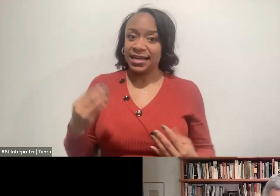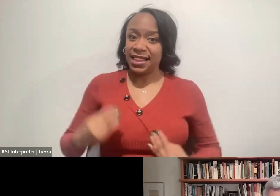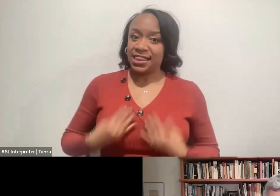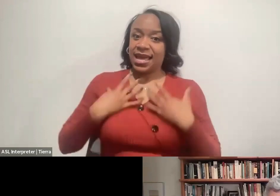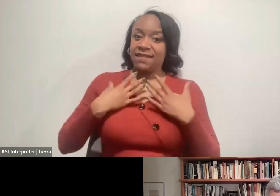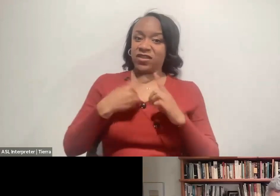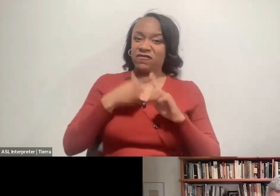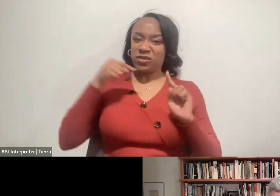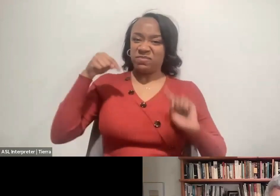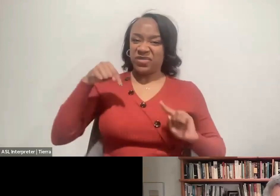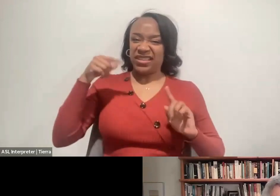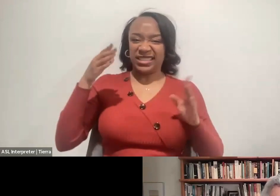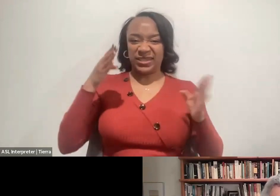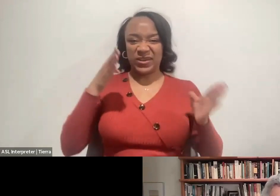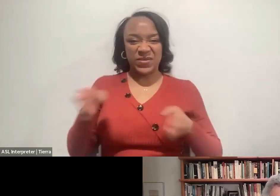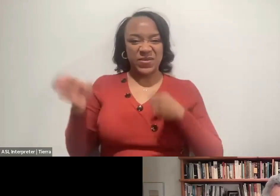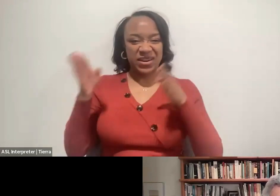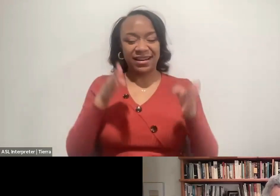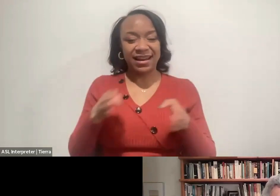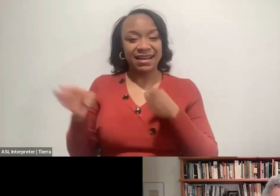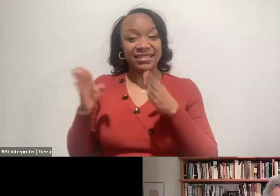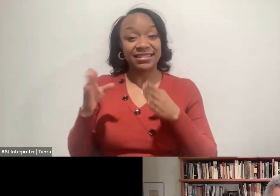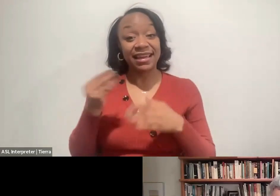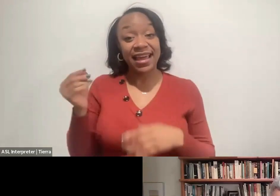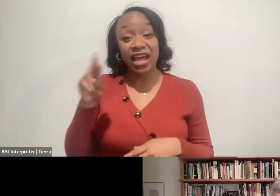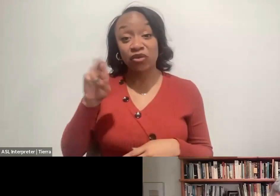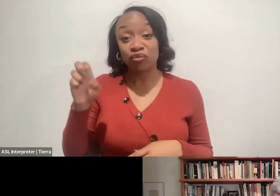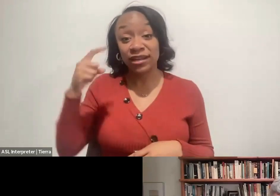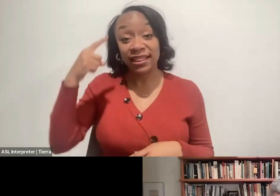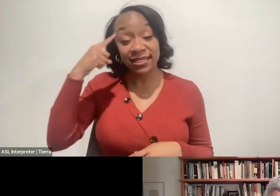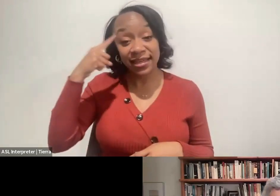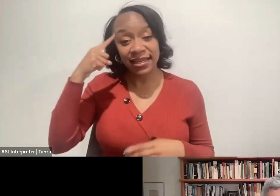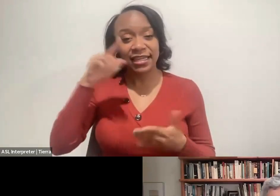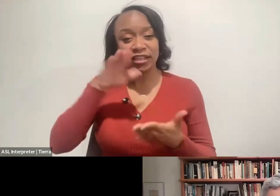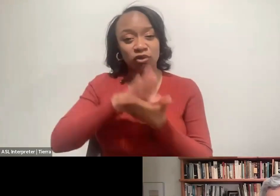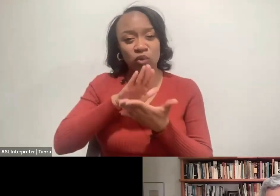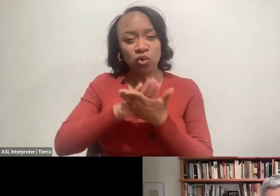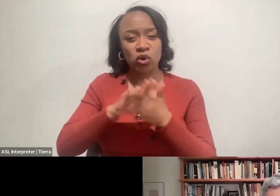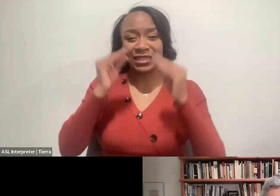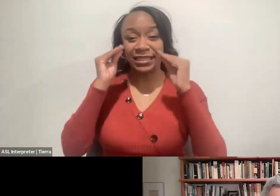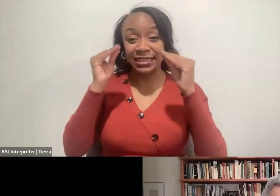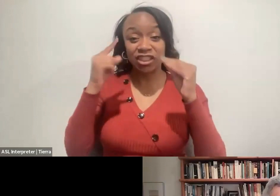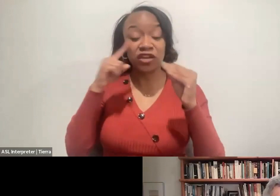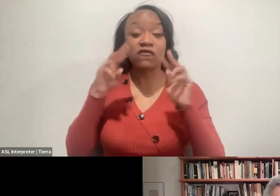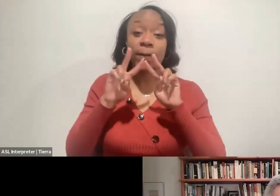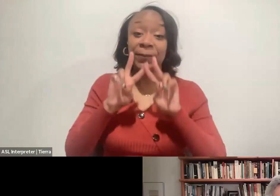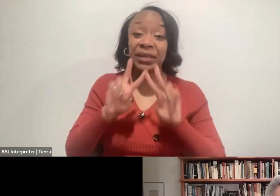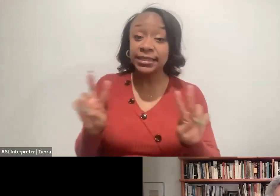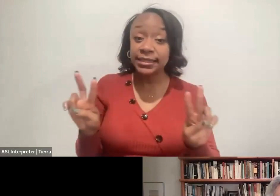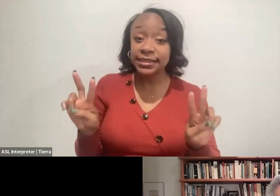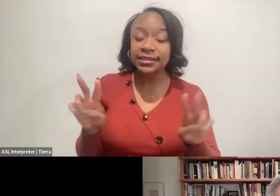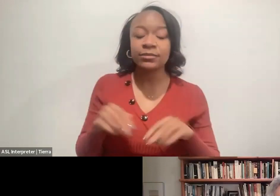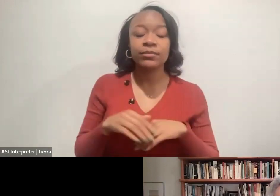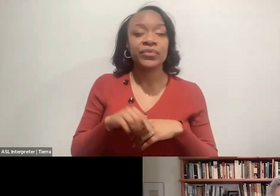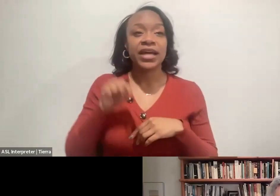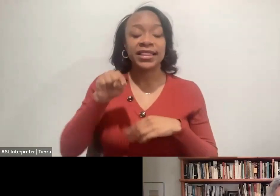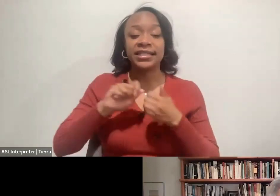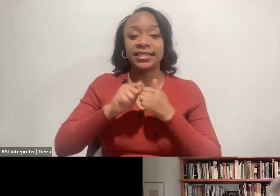this organizing and also rethinking schools and teaching for peace. This is how we can